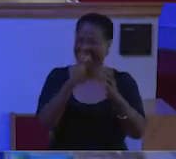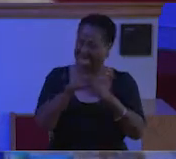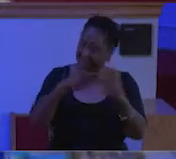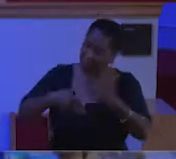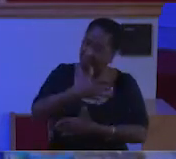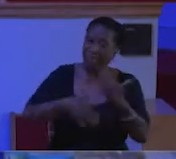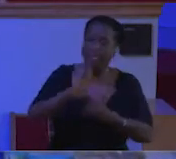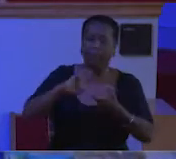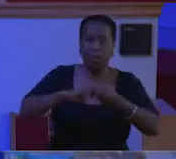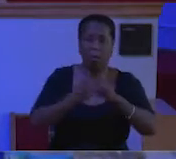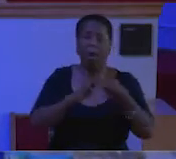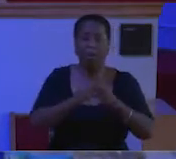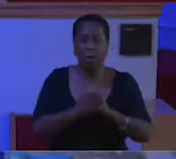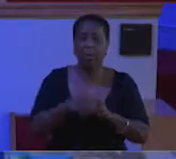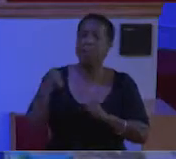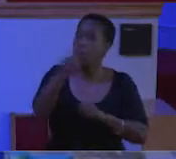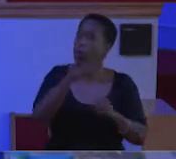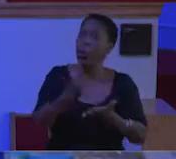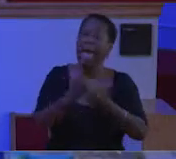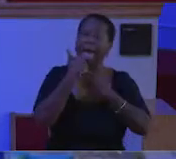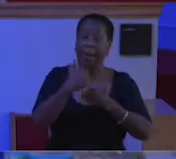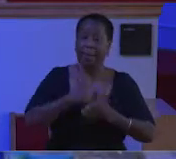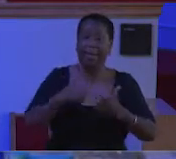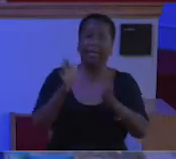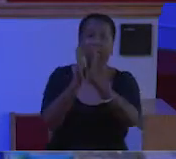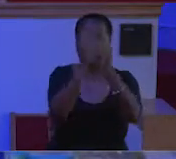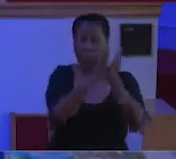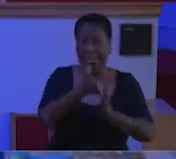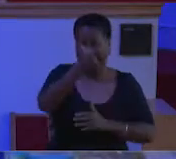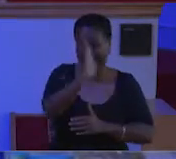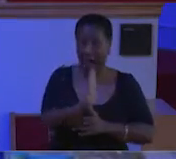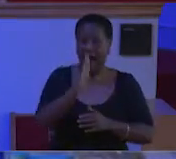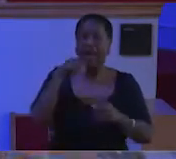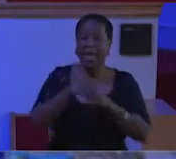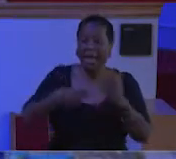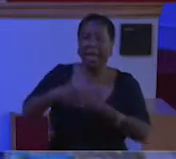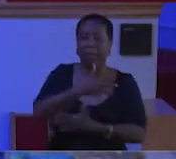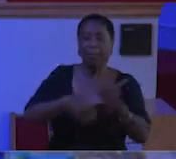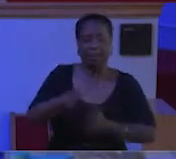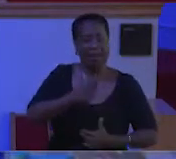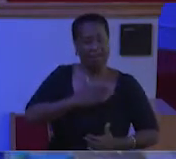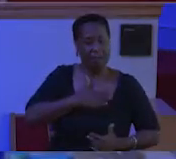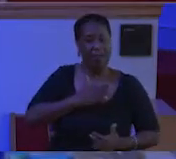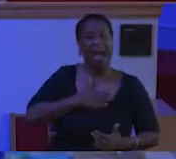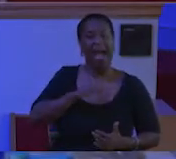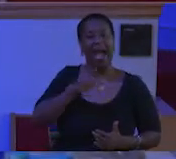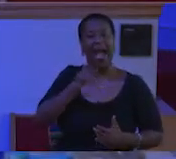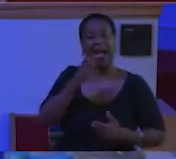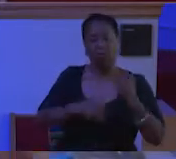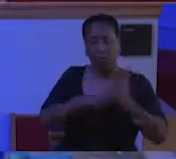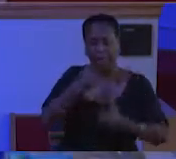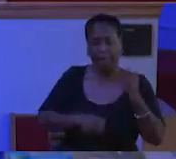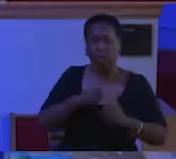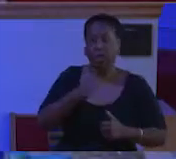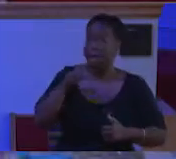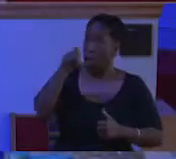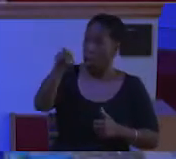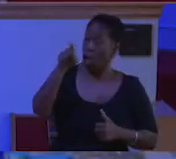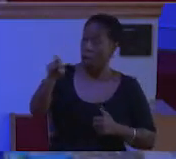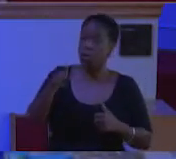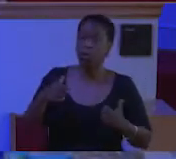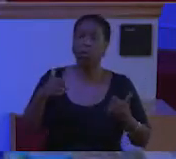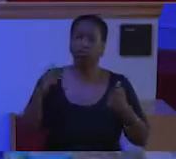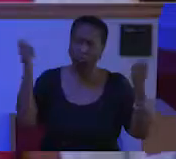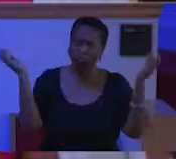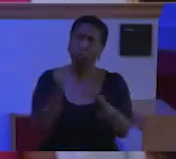your problem, you help me to praise God in the midst of my tribulation. As you